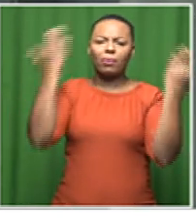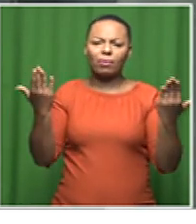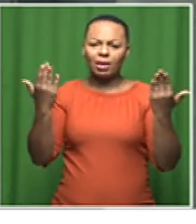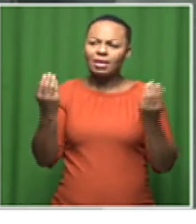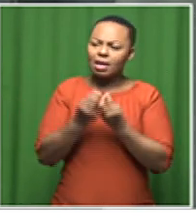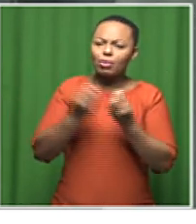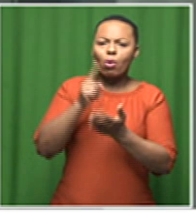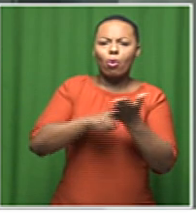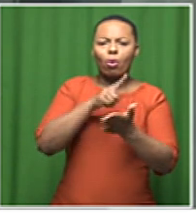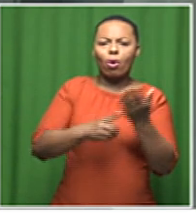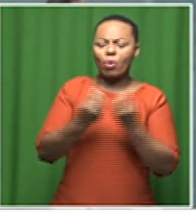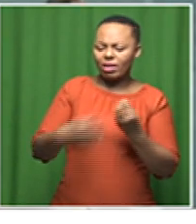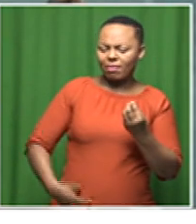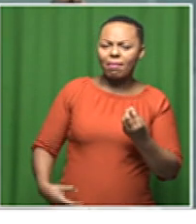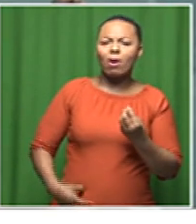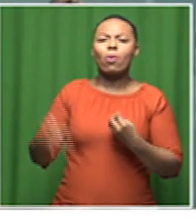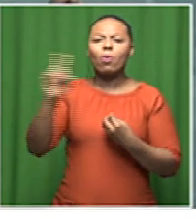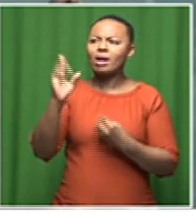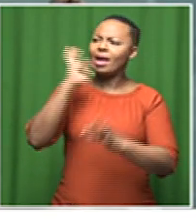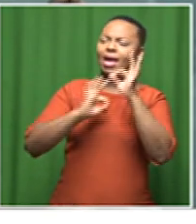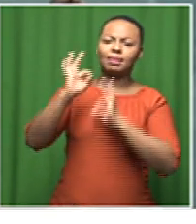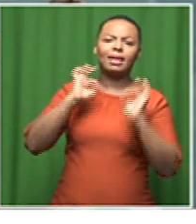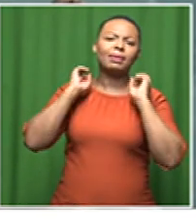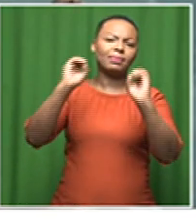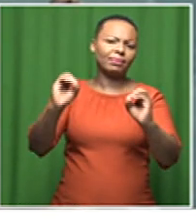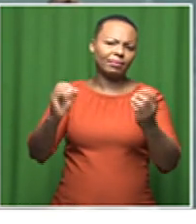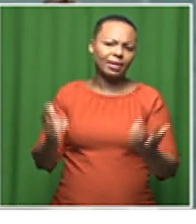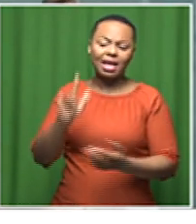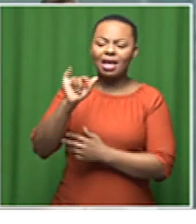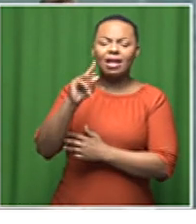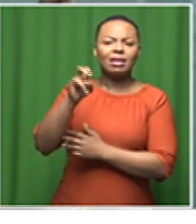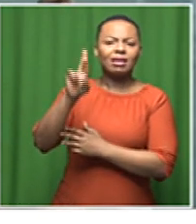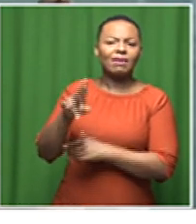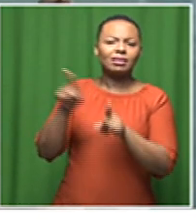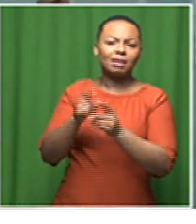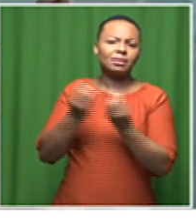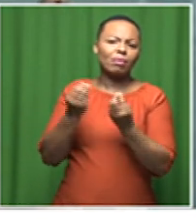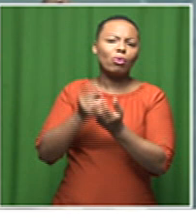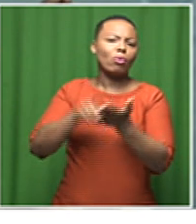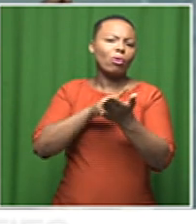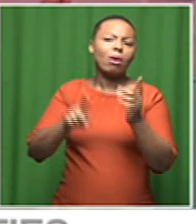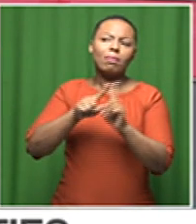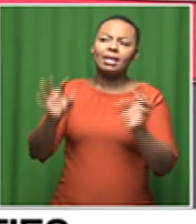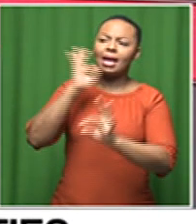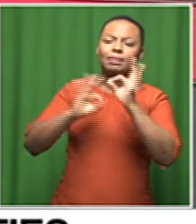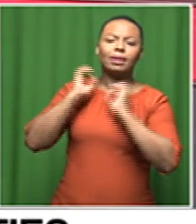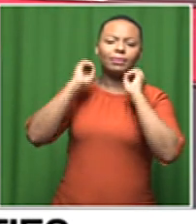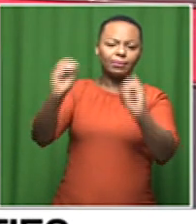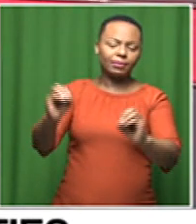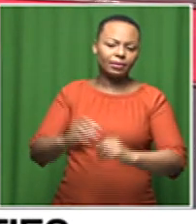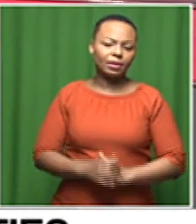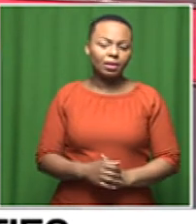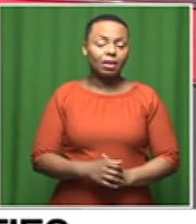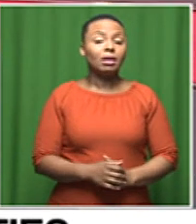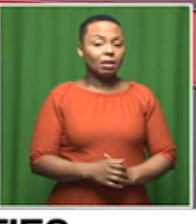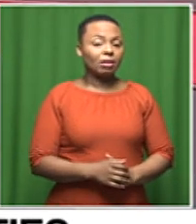his liver, but they can't explain us properly what is wrong with the liver. All right, I think we get it, Toinette, and I think it speaks to what you were